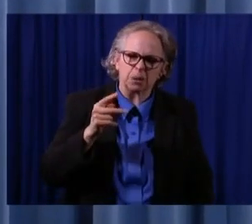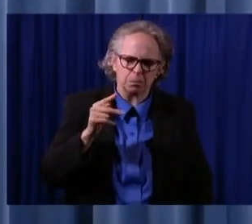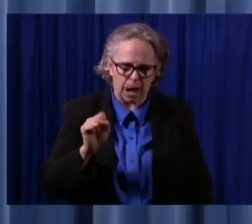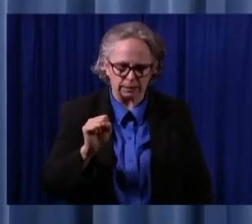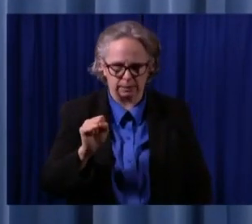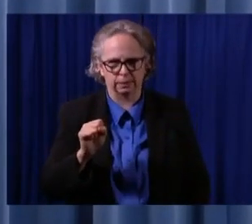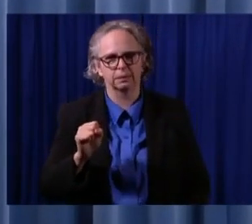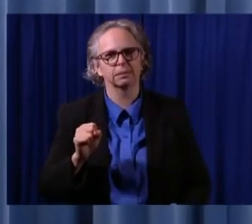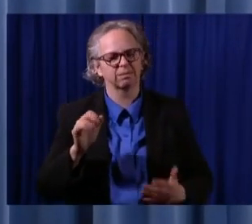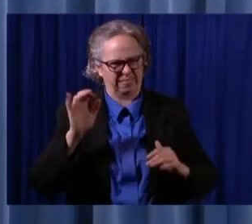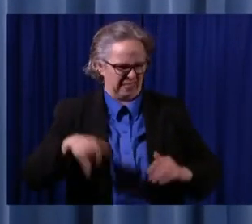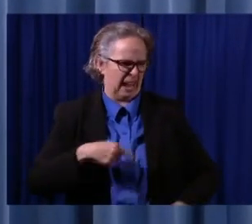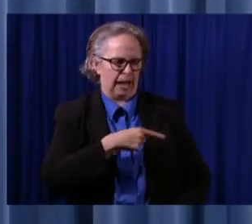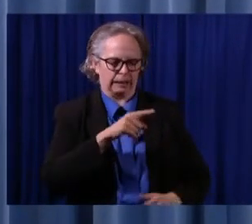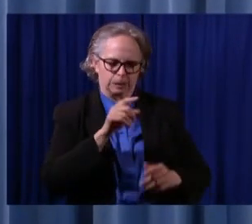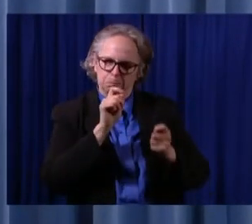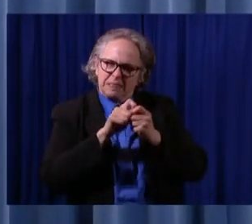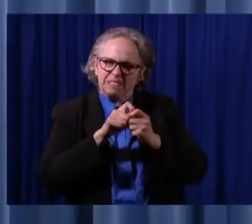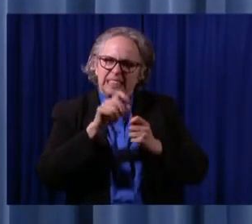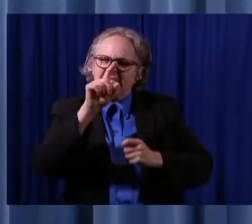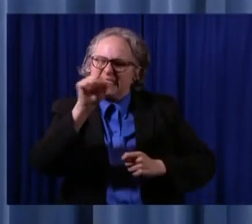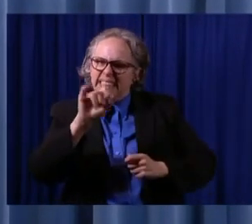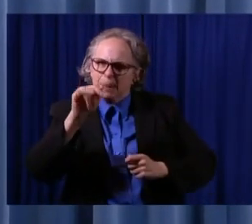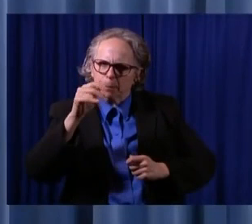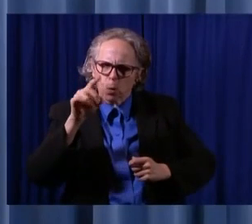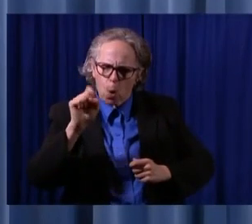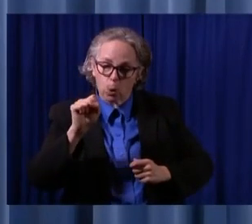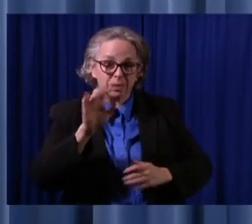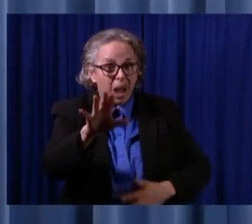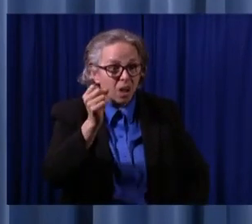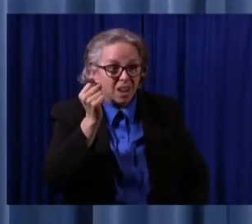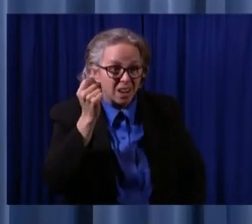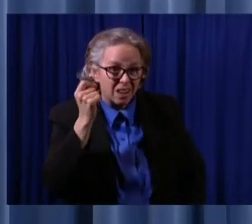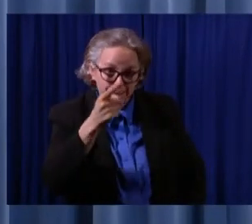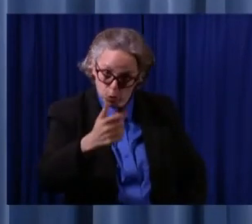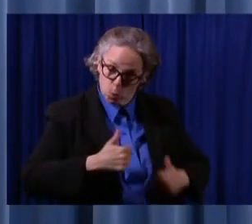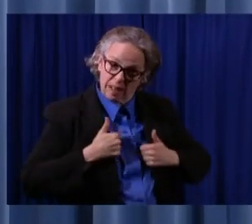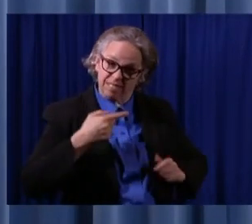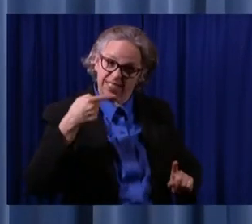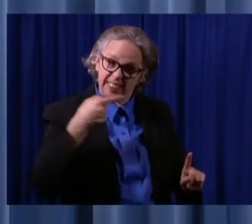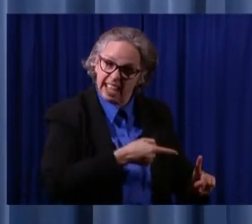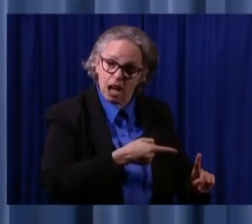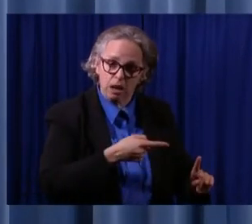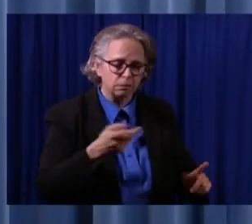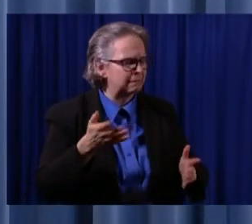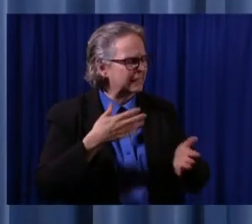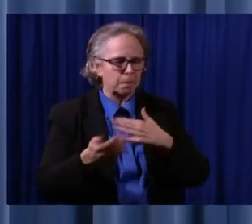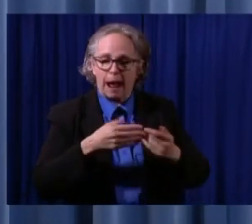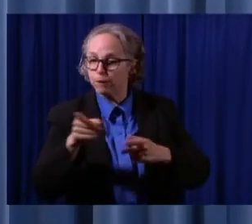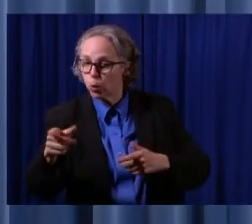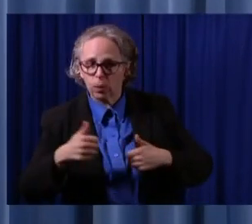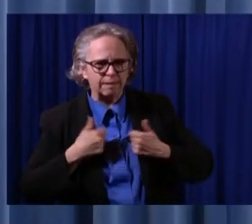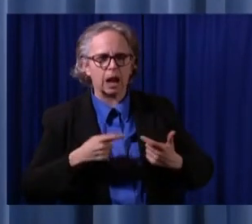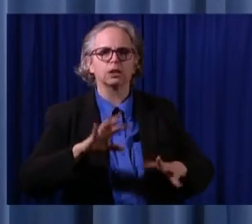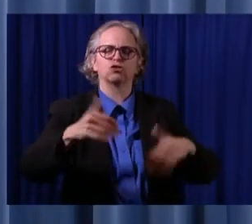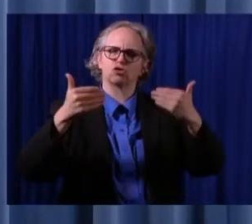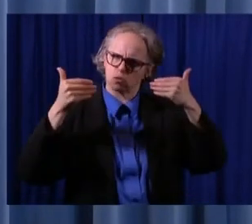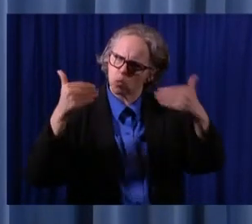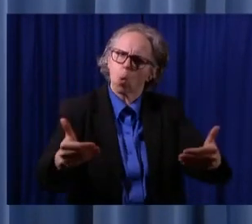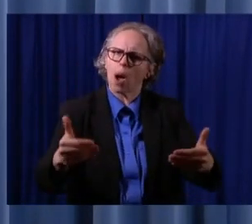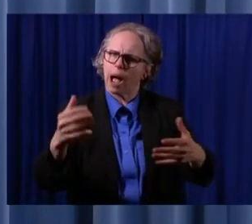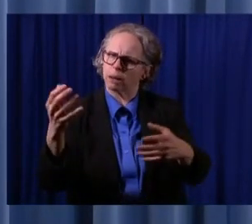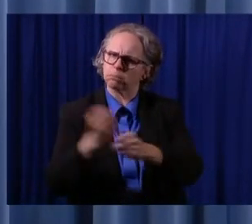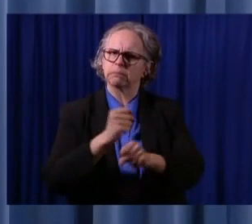are particularly concerned about. But anybody, whether you live in that zip code or not, you can go and be tested there.